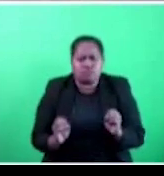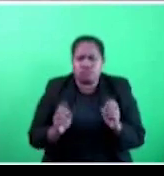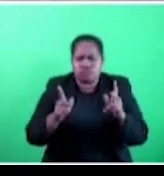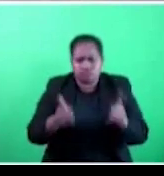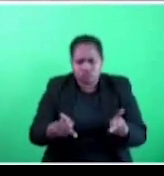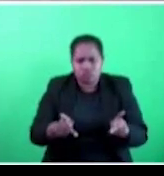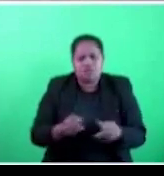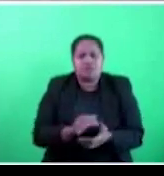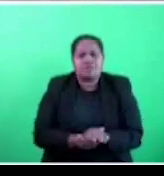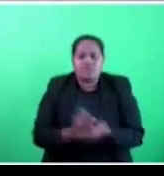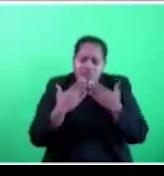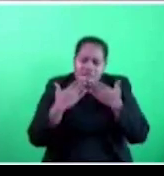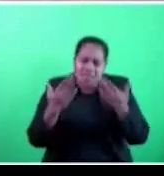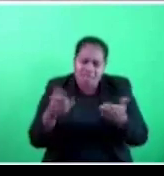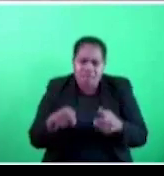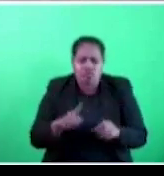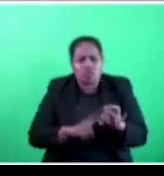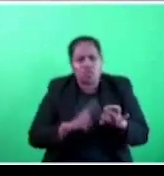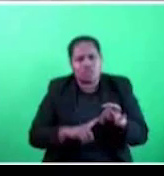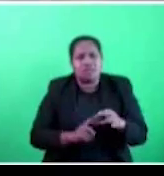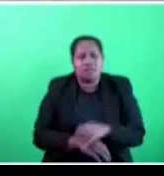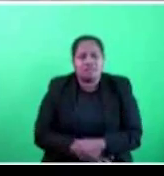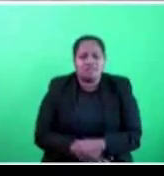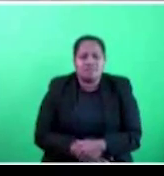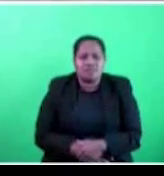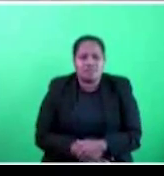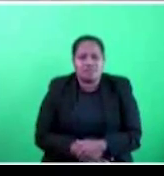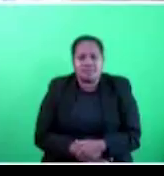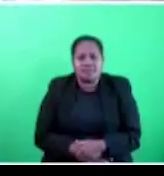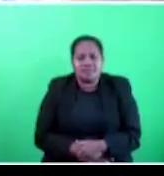Airways. And I thank the member for this question. Thank you. I thank the